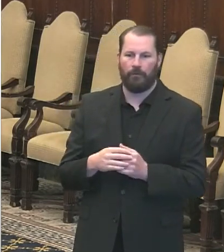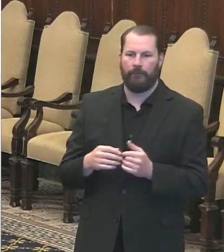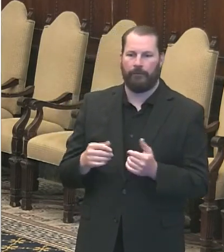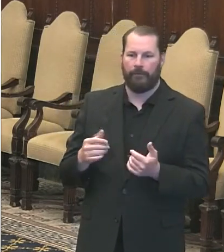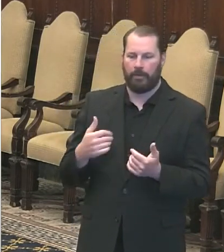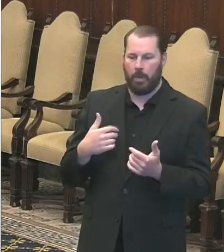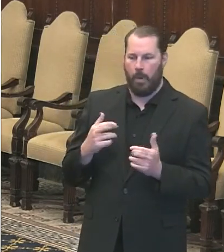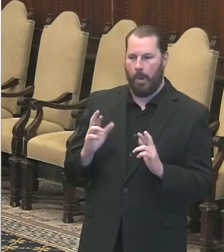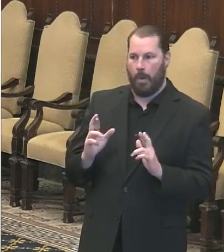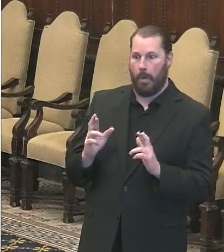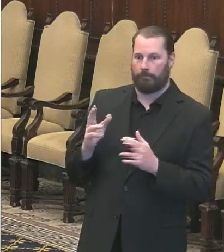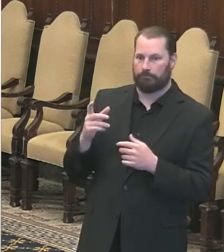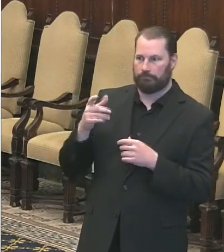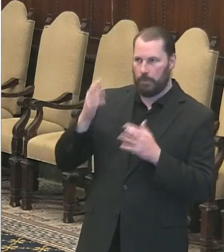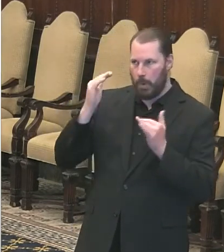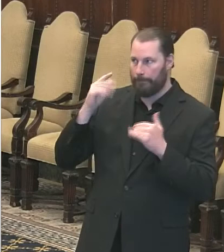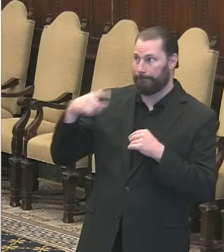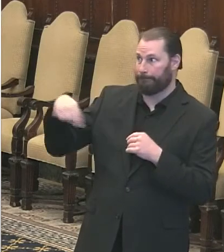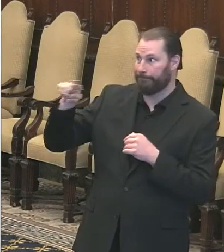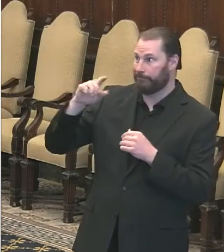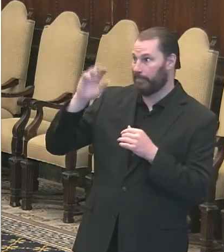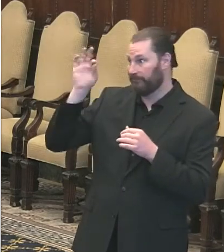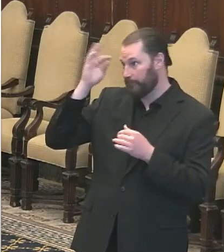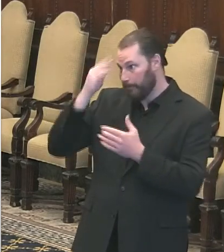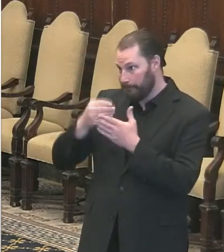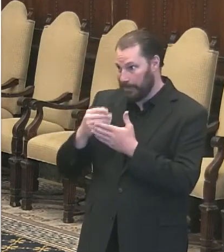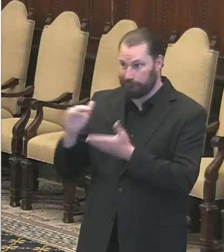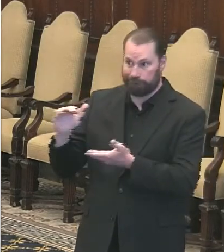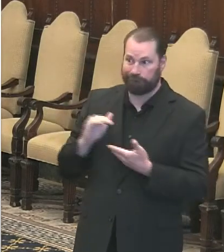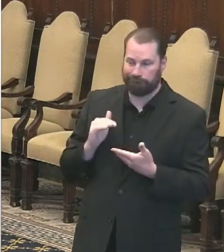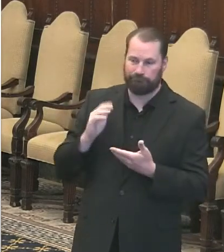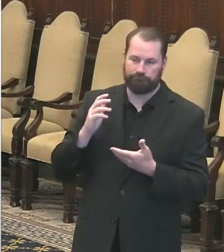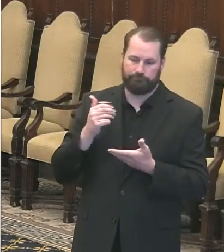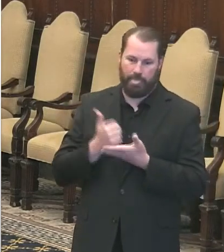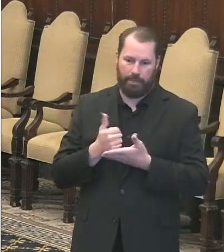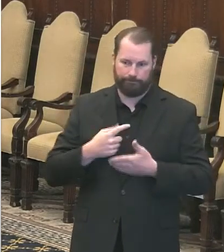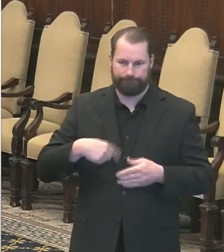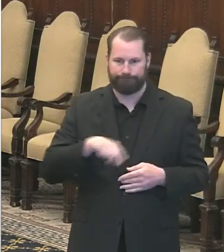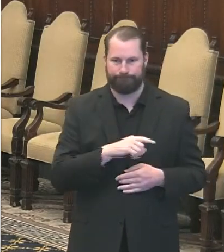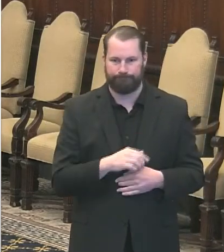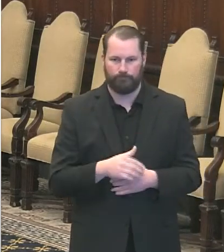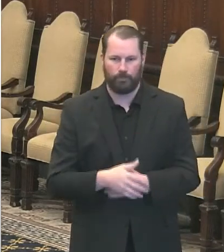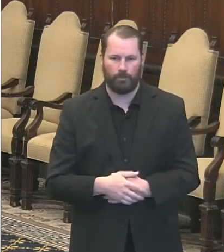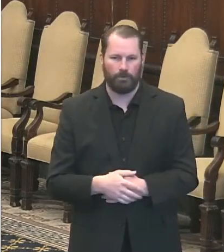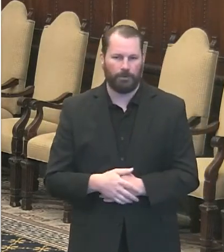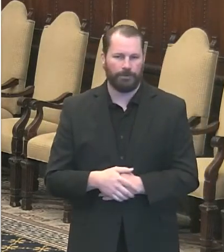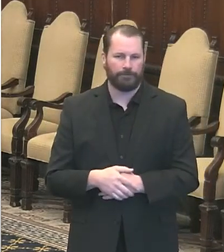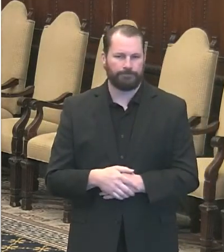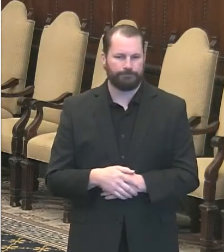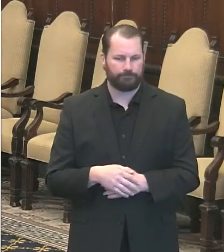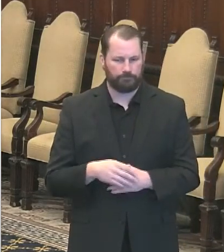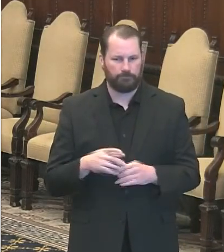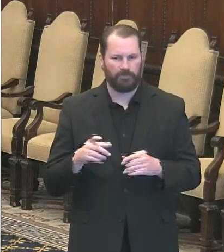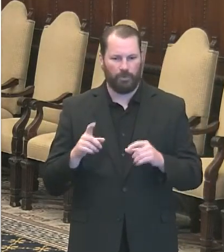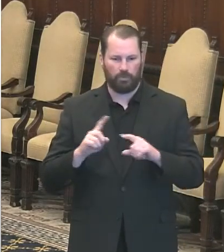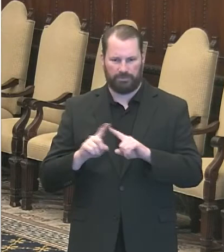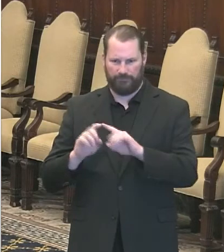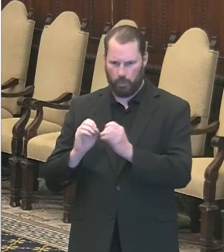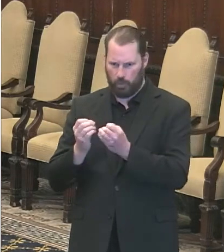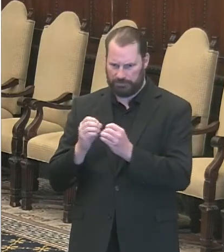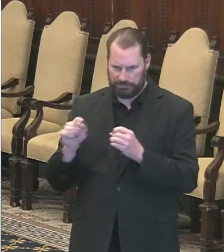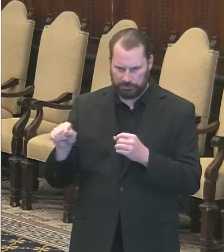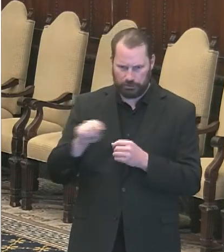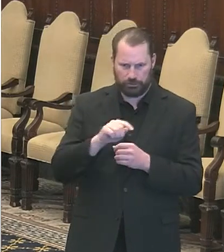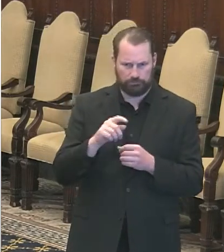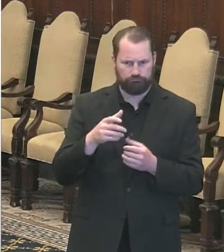future. And so in anticipation of that federal funding, we're putting out the solicitation so that organization, as well as others, can apply for funding for those